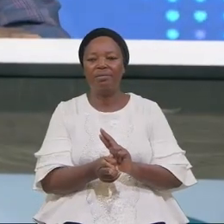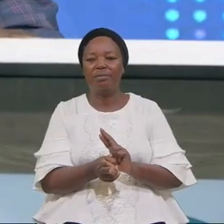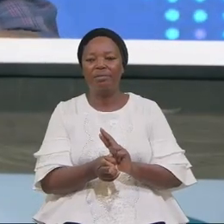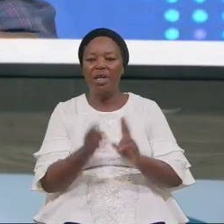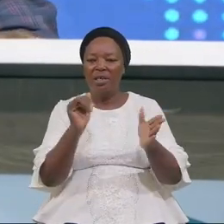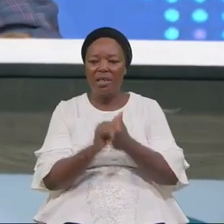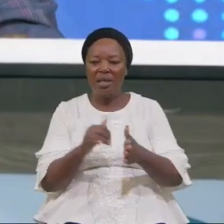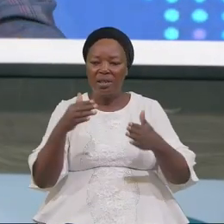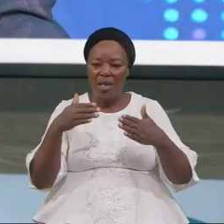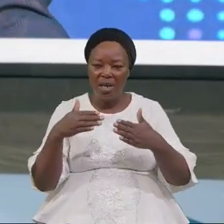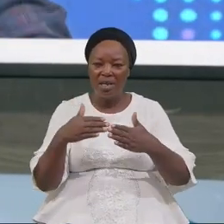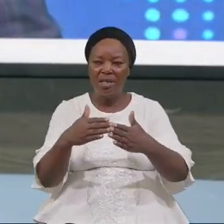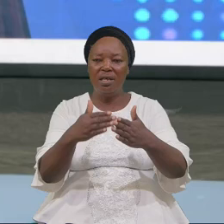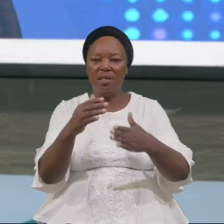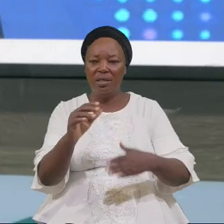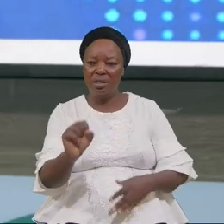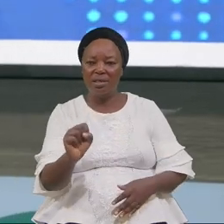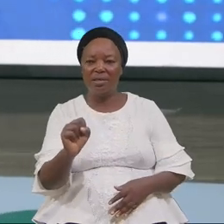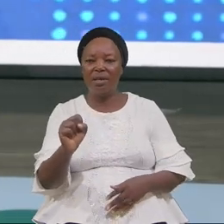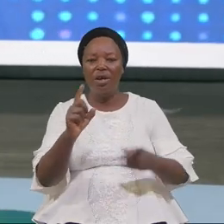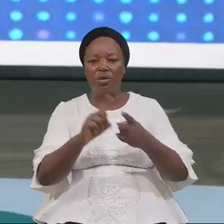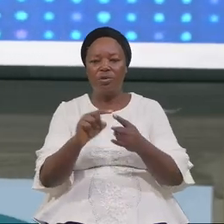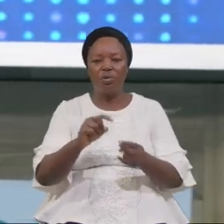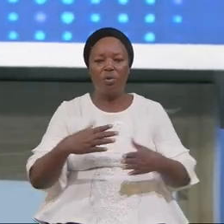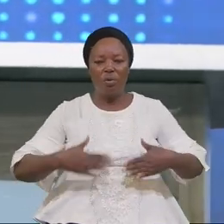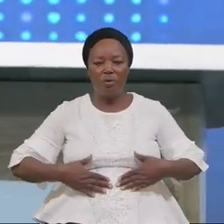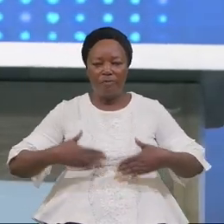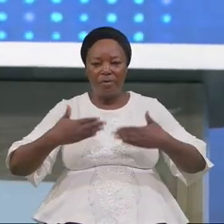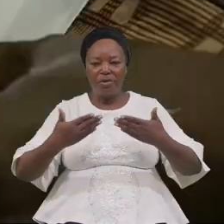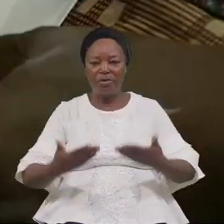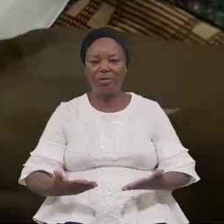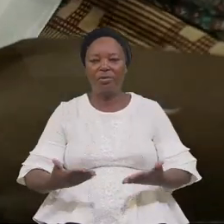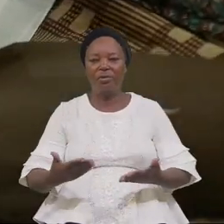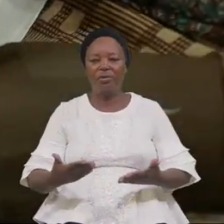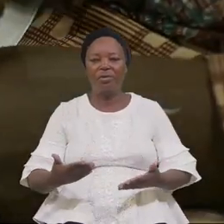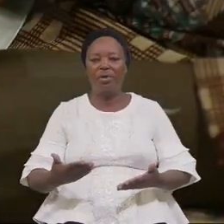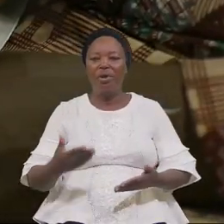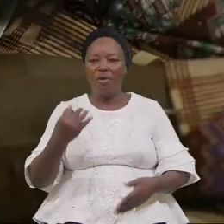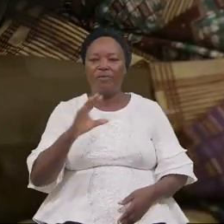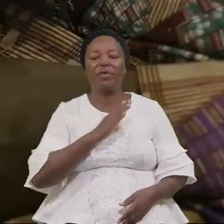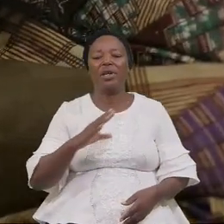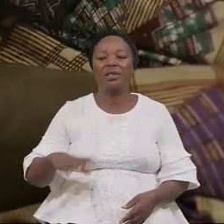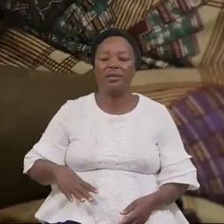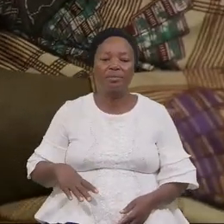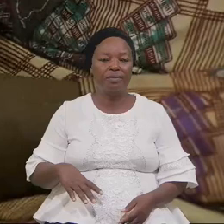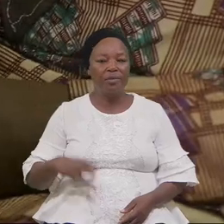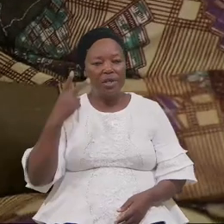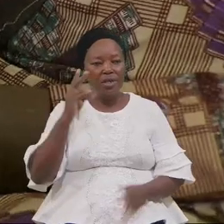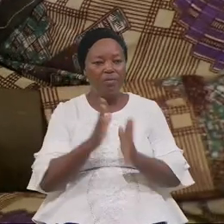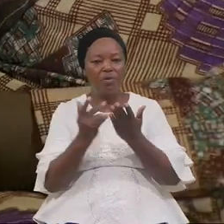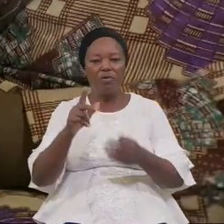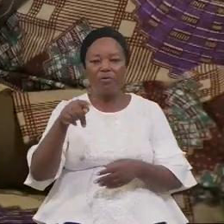that leads to confession, the confession of Christ. Look at Proverbs